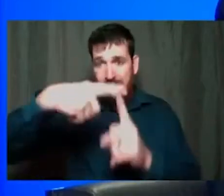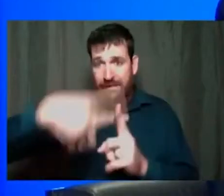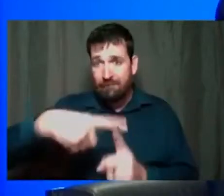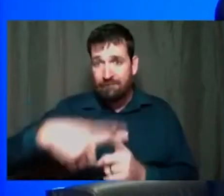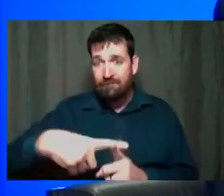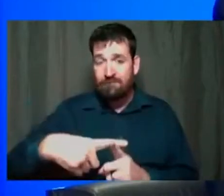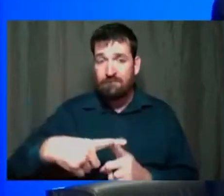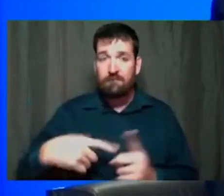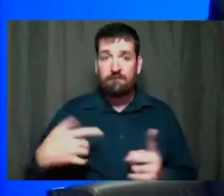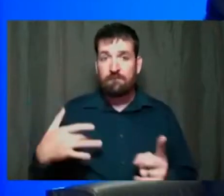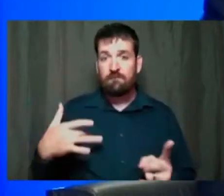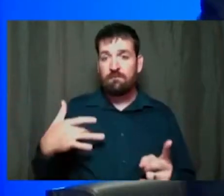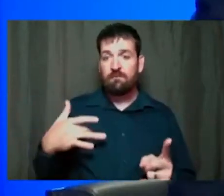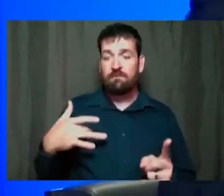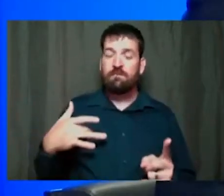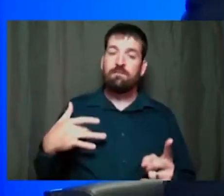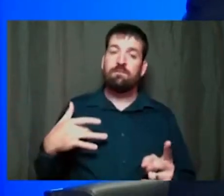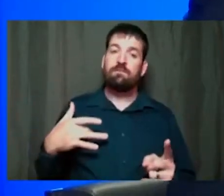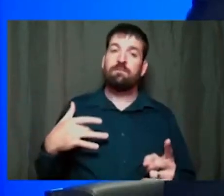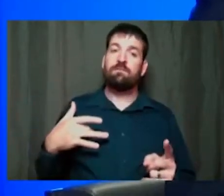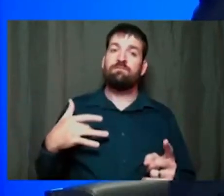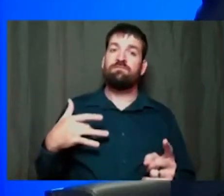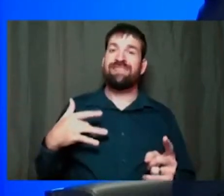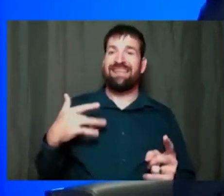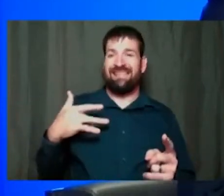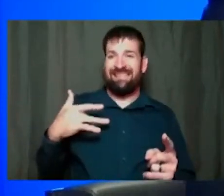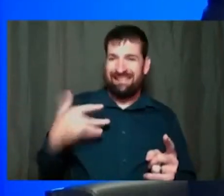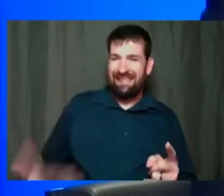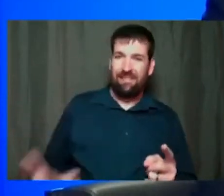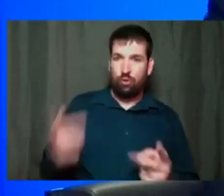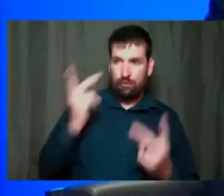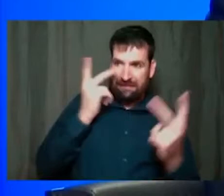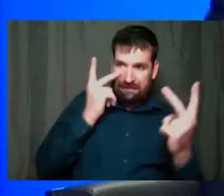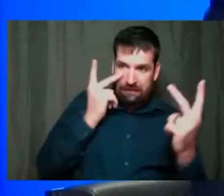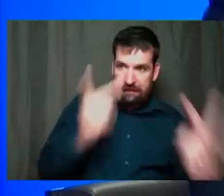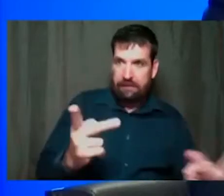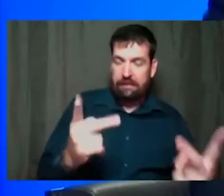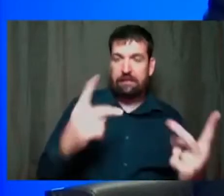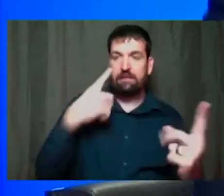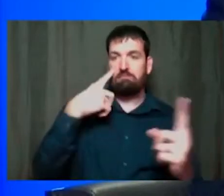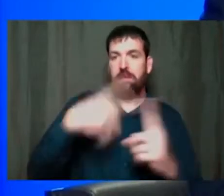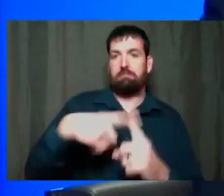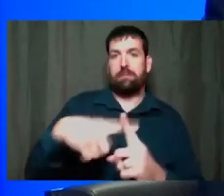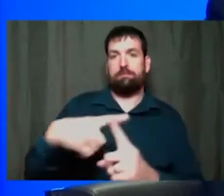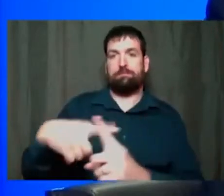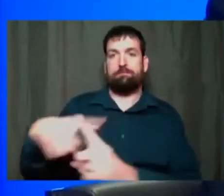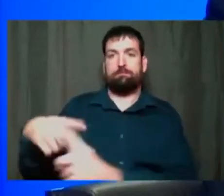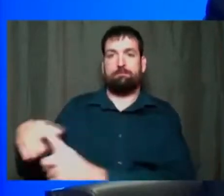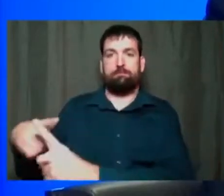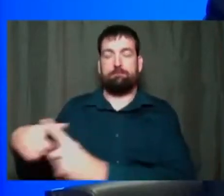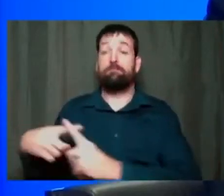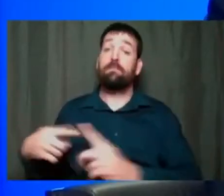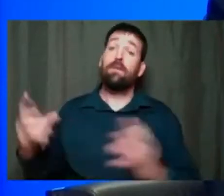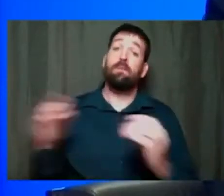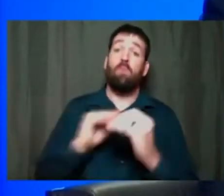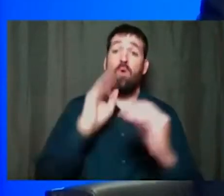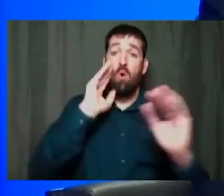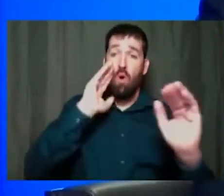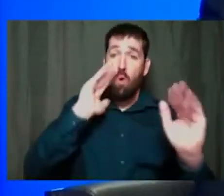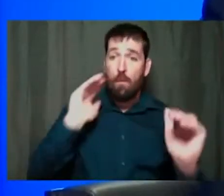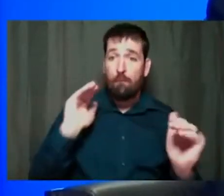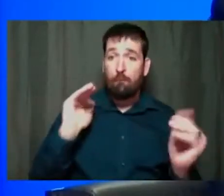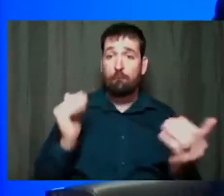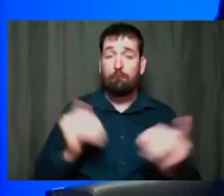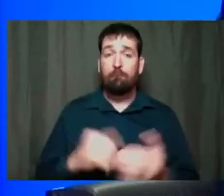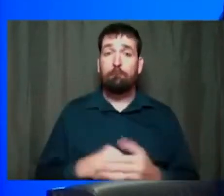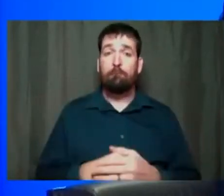we can see more good in our lives. We have a little more optimism. We have an increase in hope. And these are